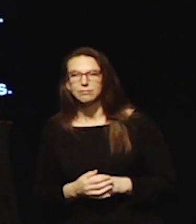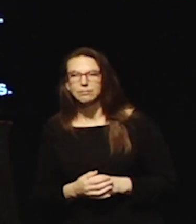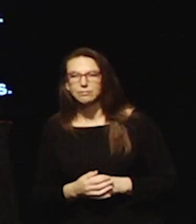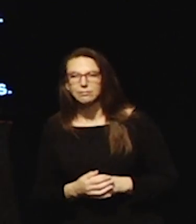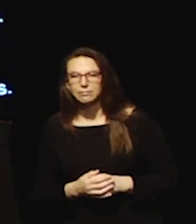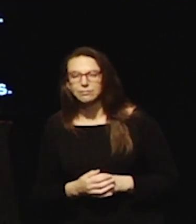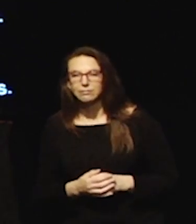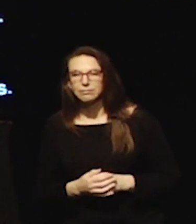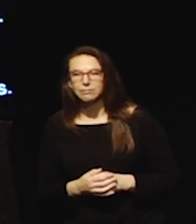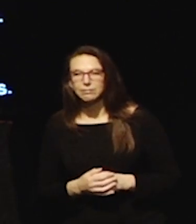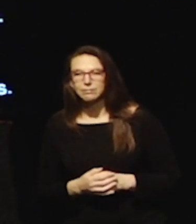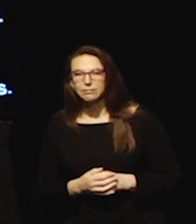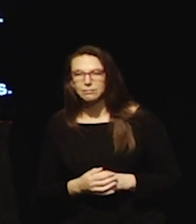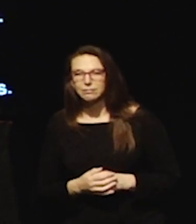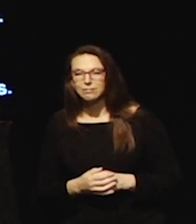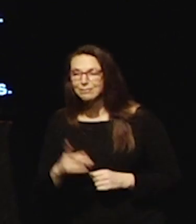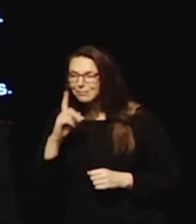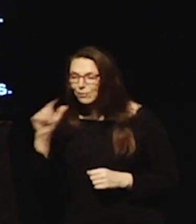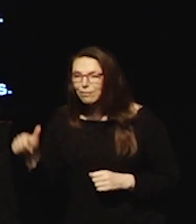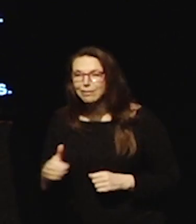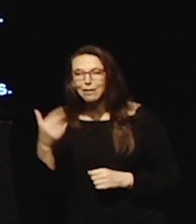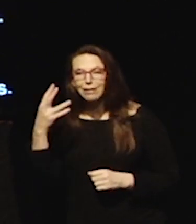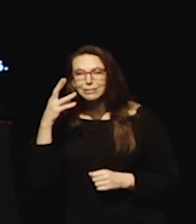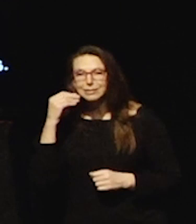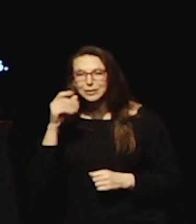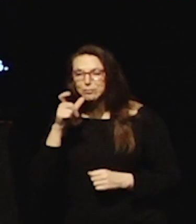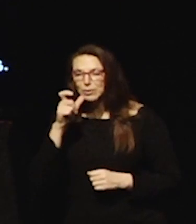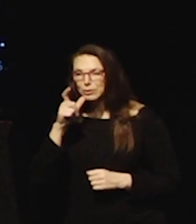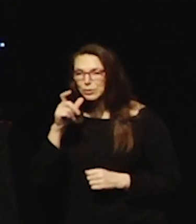In any sort of experience in the criminal justice system,